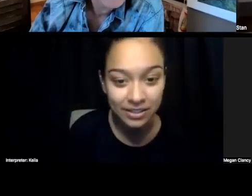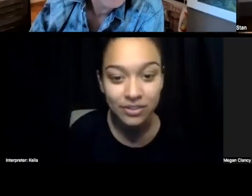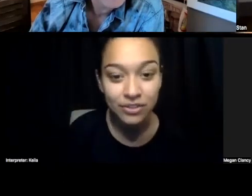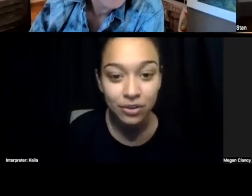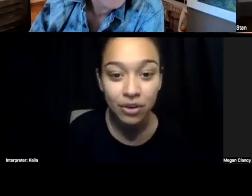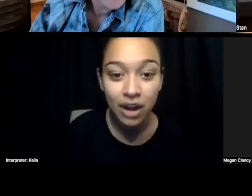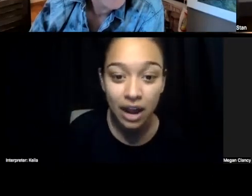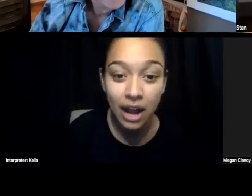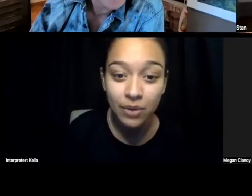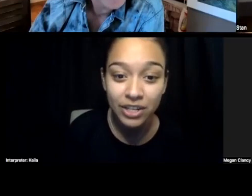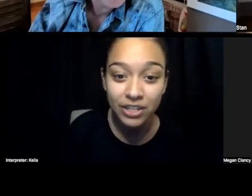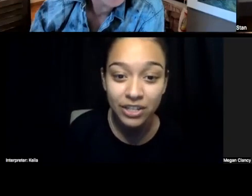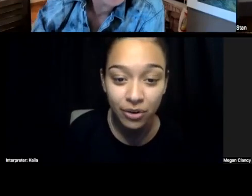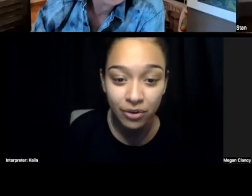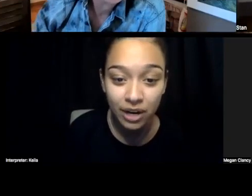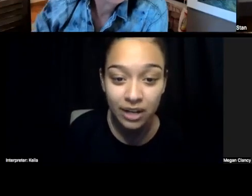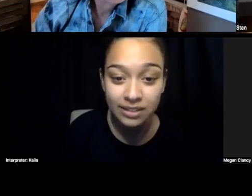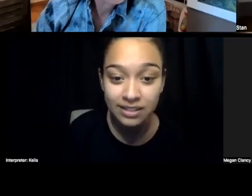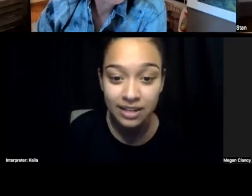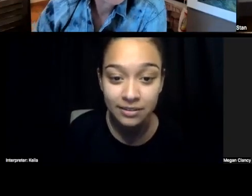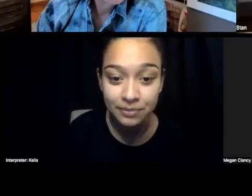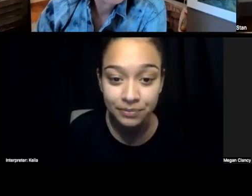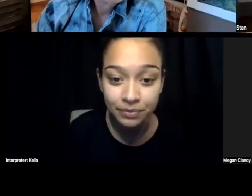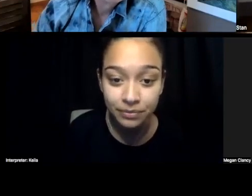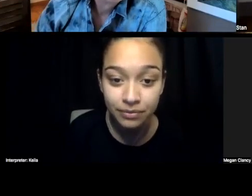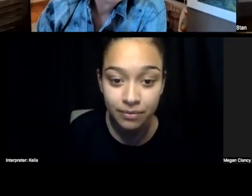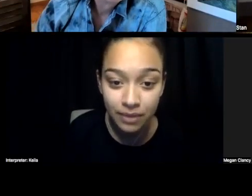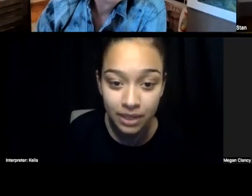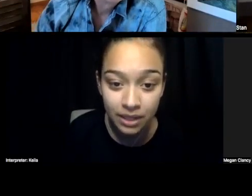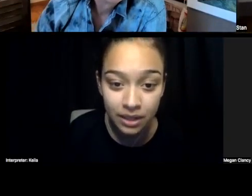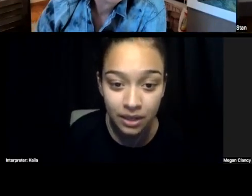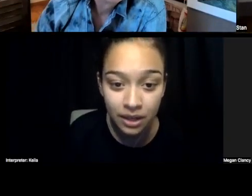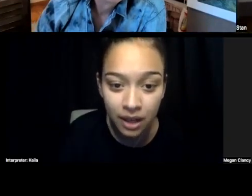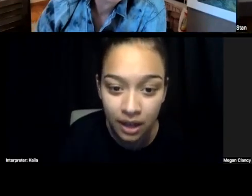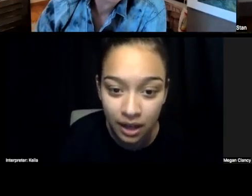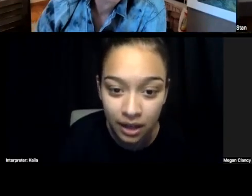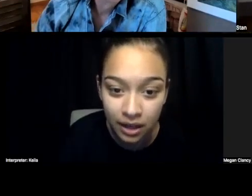Yes. So I wanted to know, Stan,